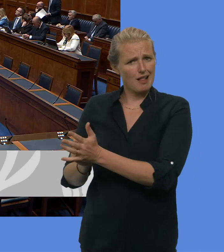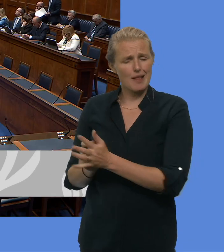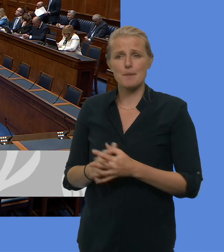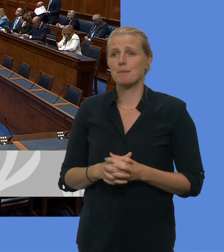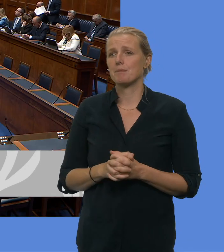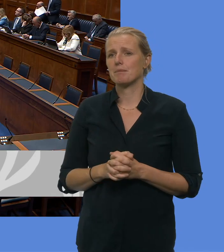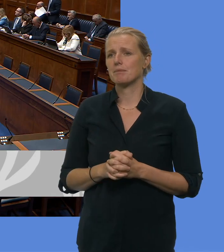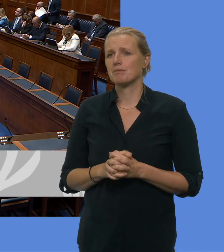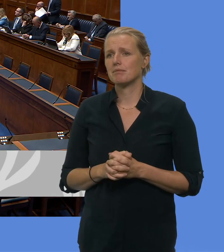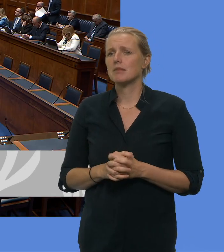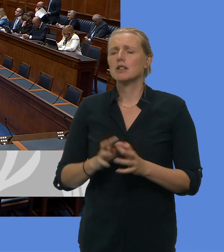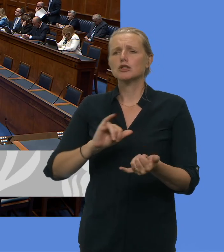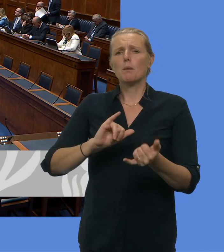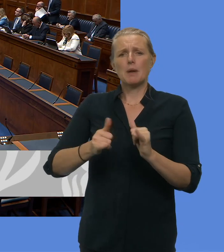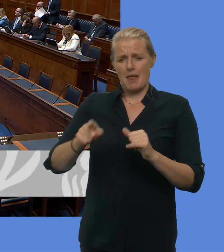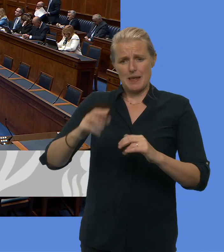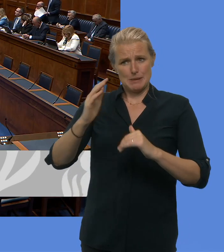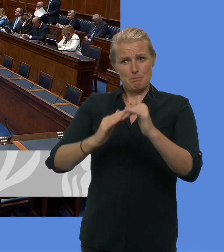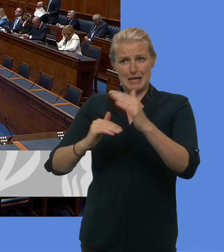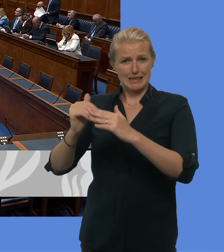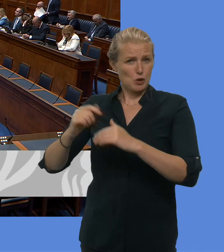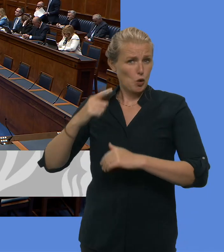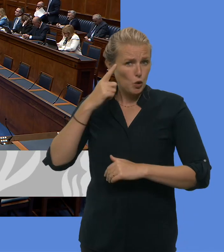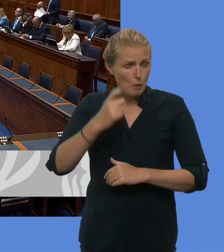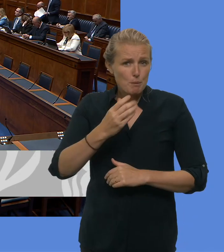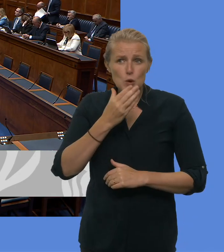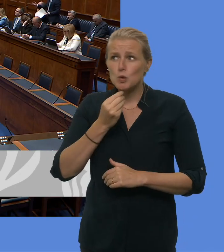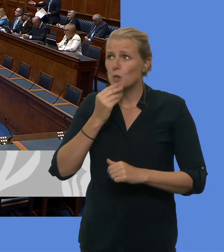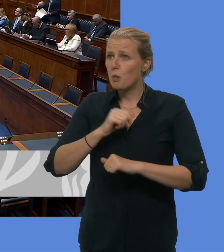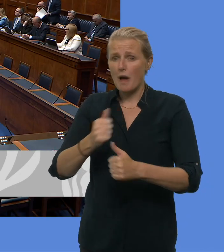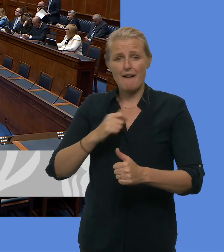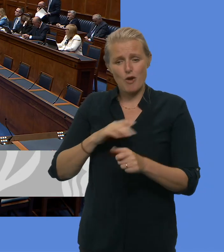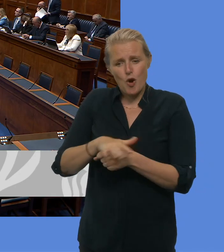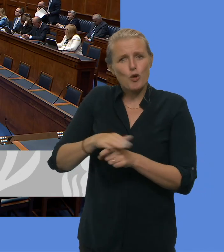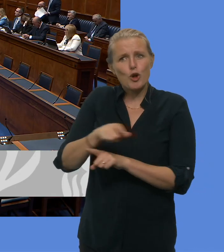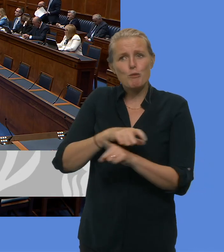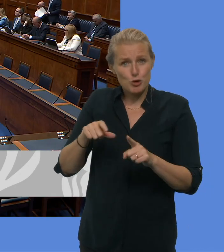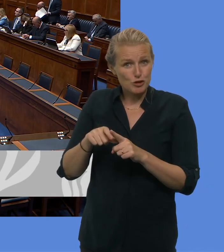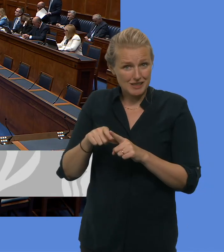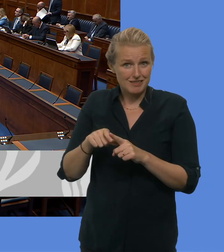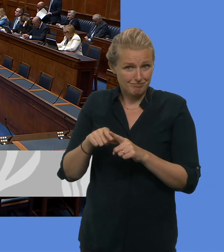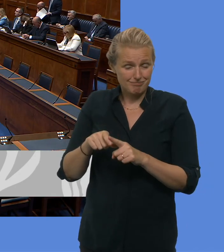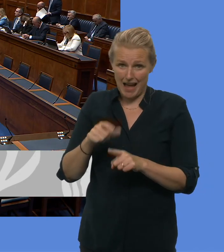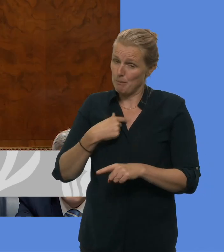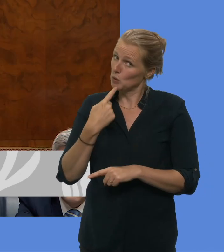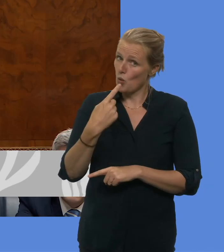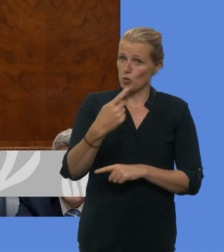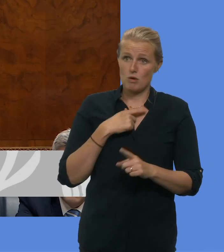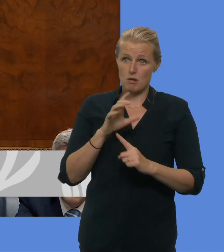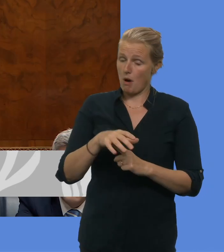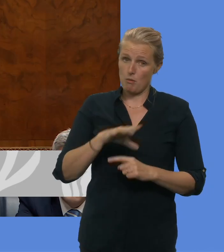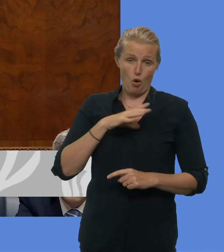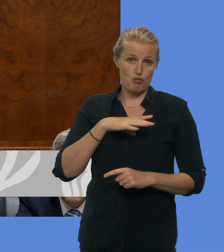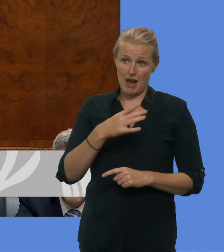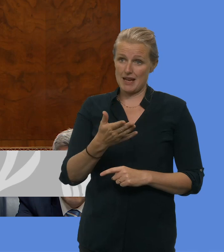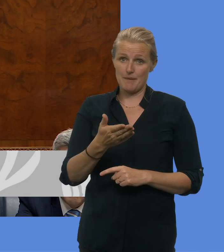these very buildings could be really put to good use for local communities. I cite a number of examples that I've engaged with your department on, albeit